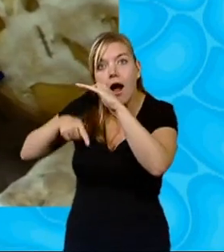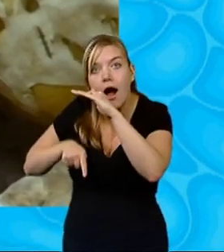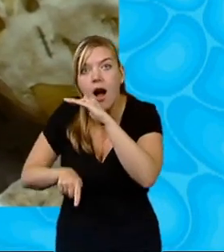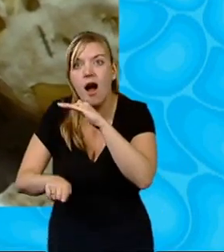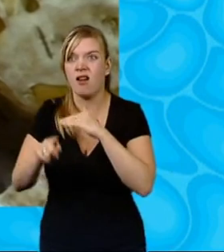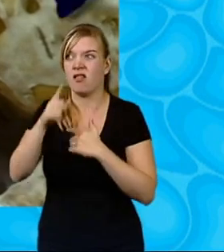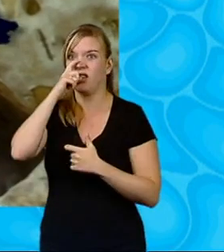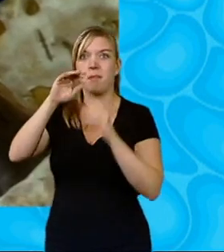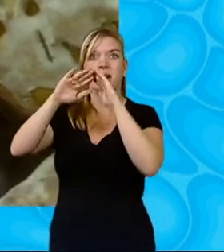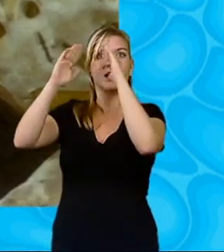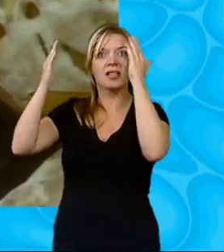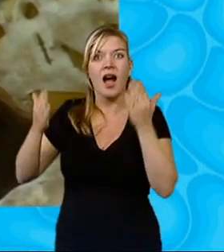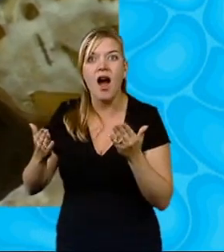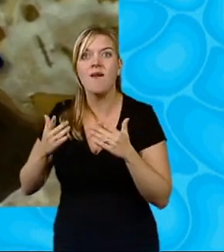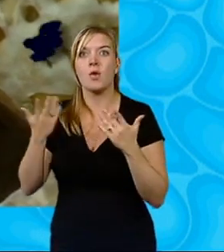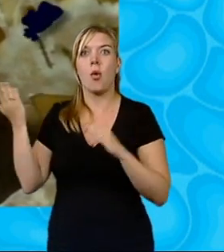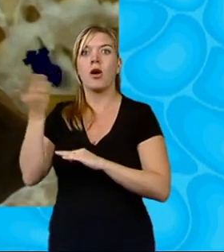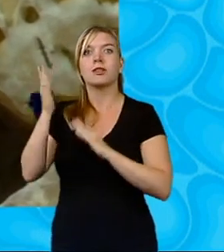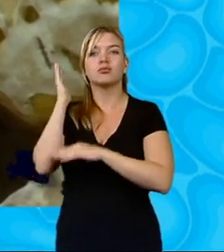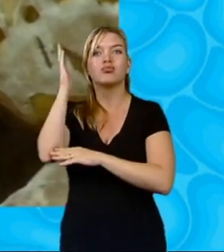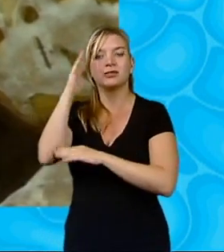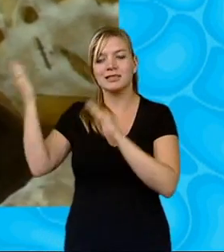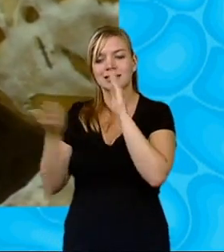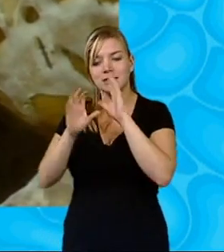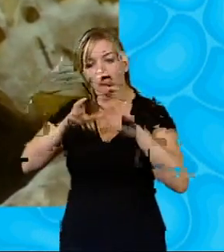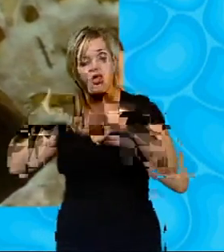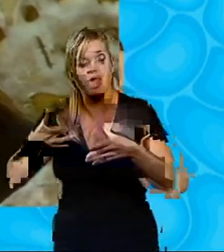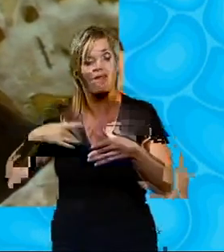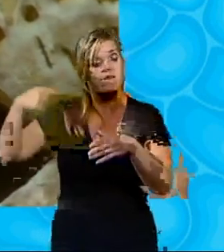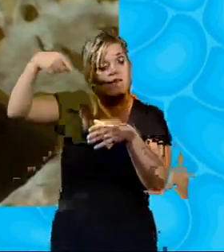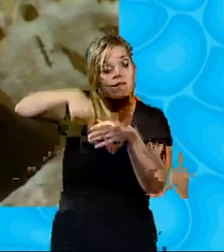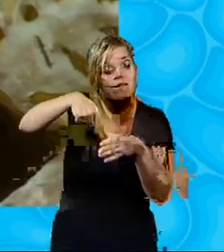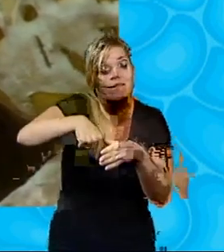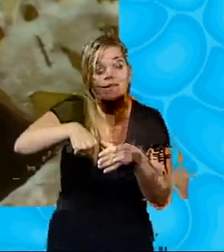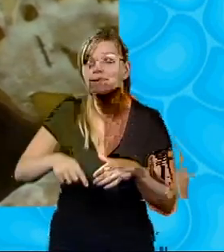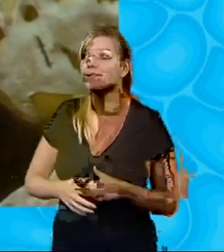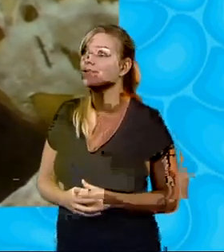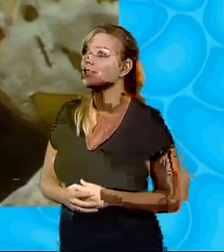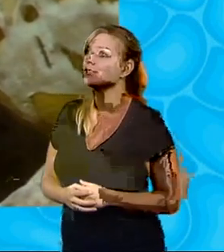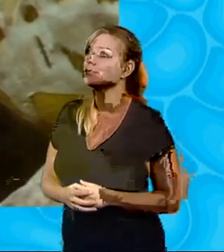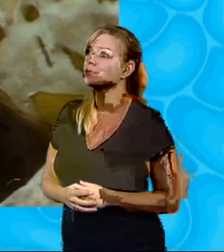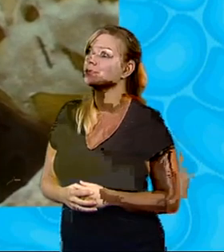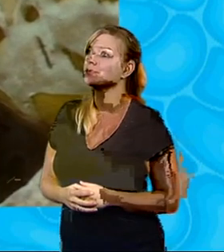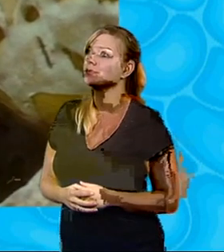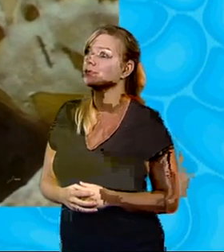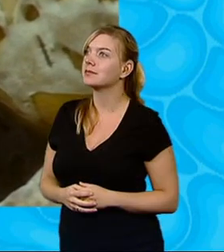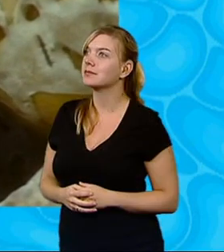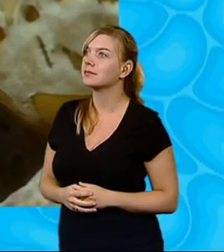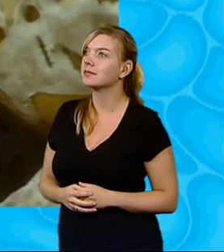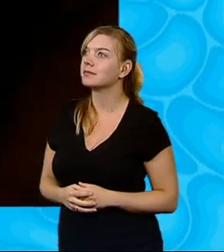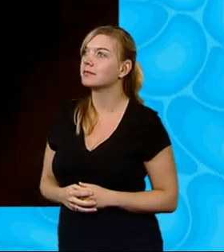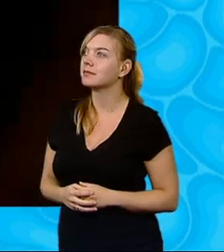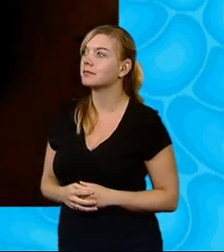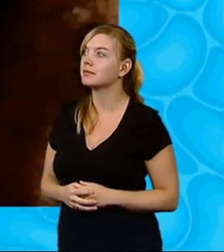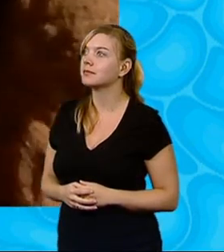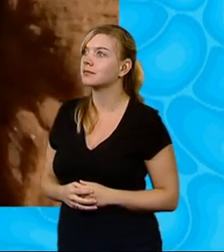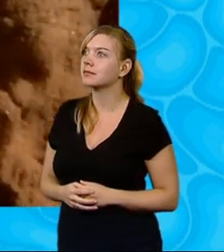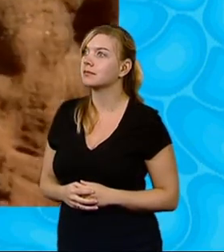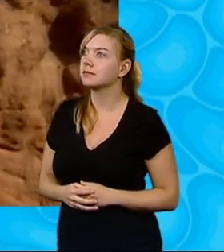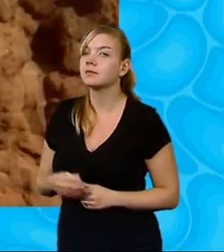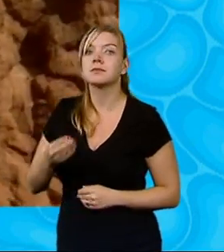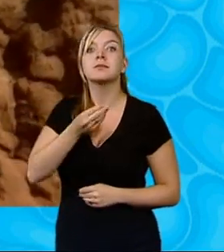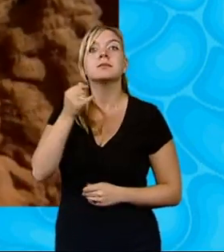caves or hollow logs or even upside-down tree stumps. And some animals build their own homes like this